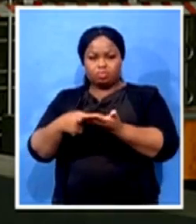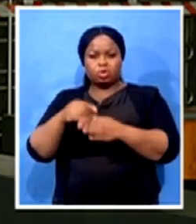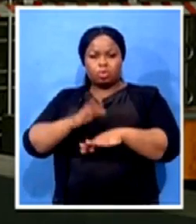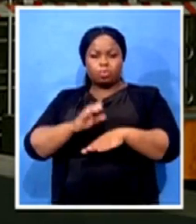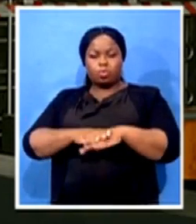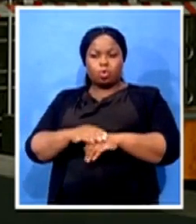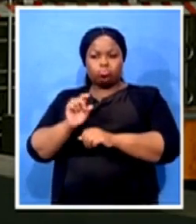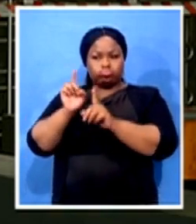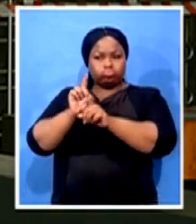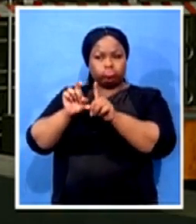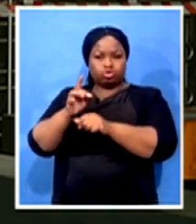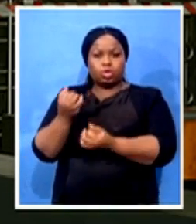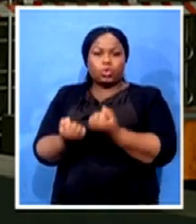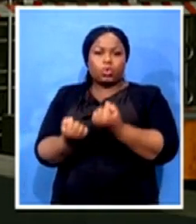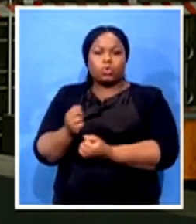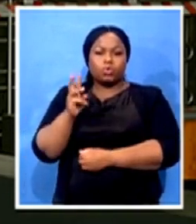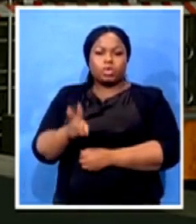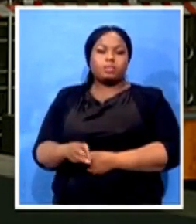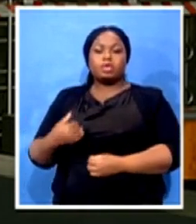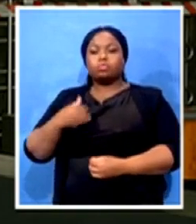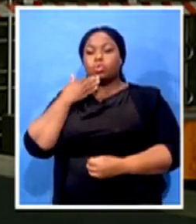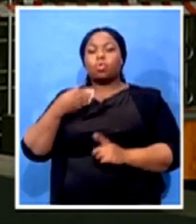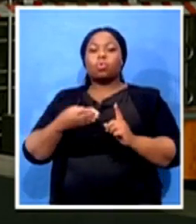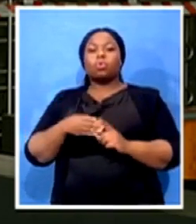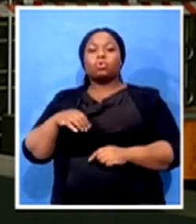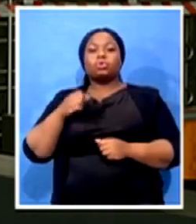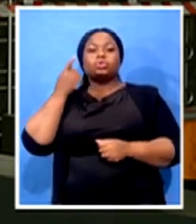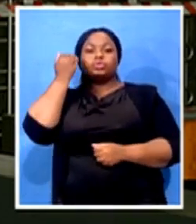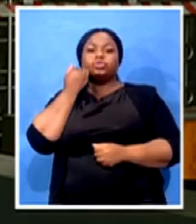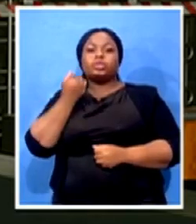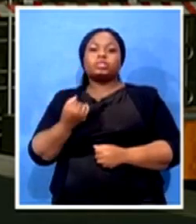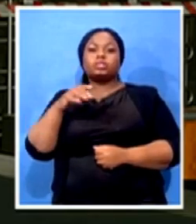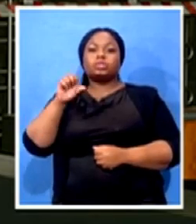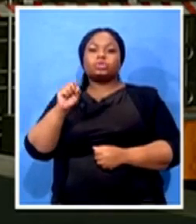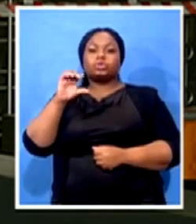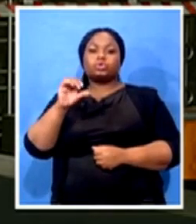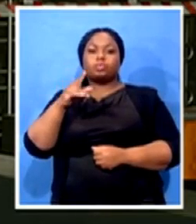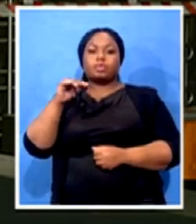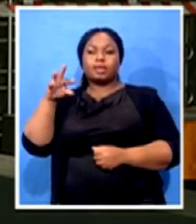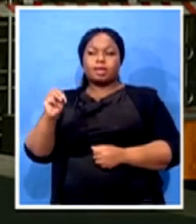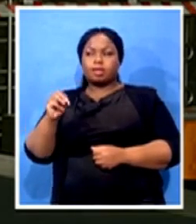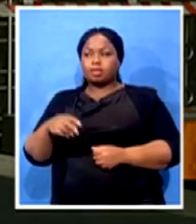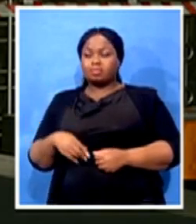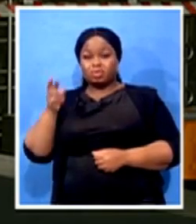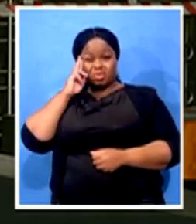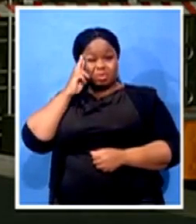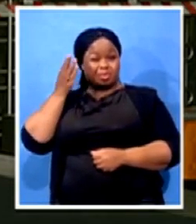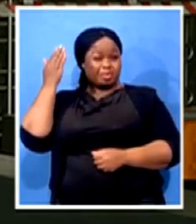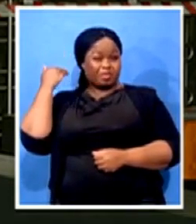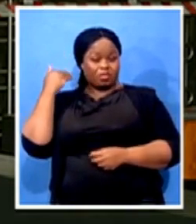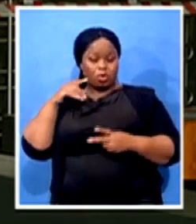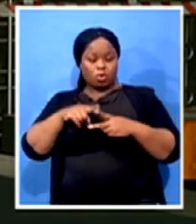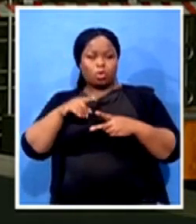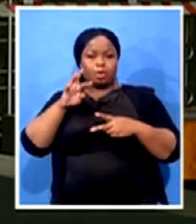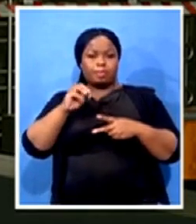Judge Irma Skuman. Now, our listeners might remember that we first had Judge Makaula, who had to recuse himself from